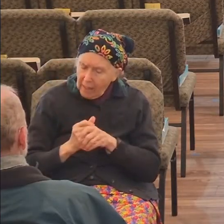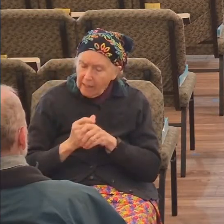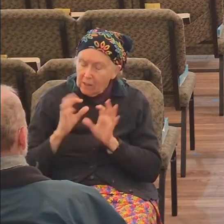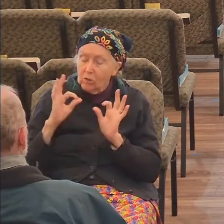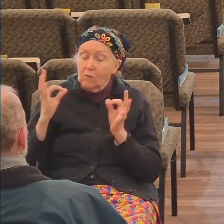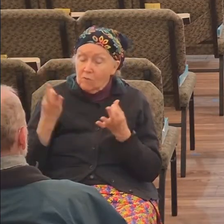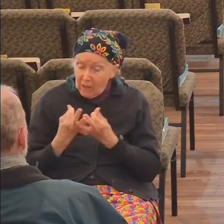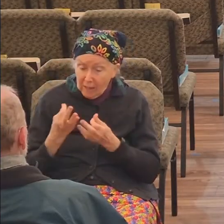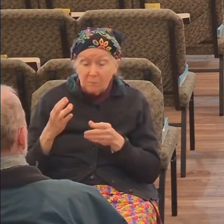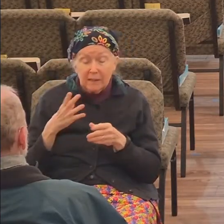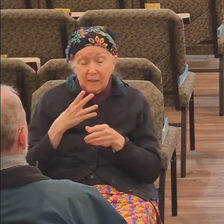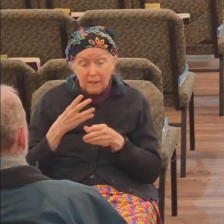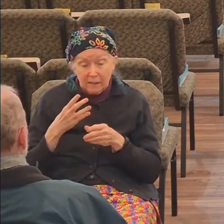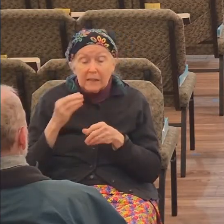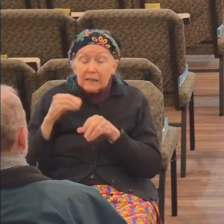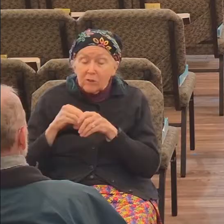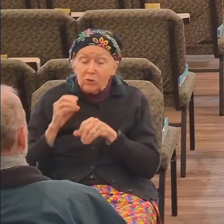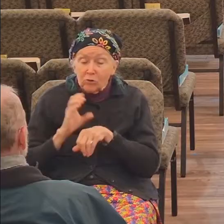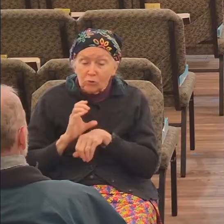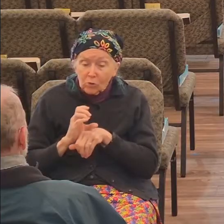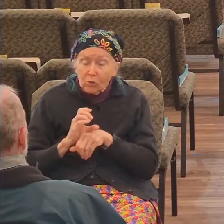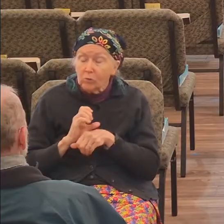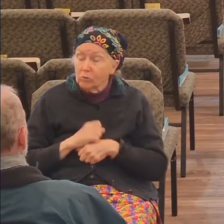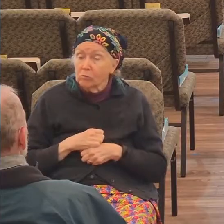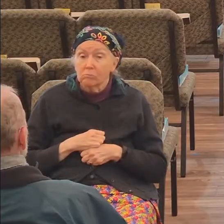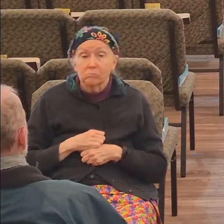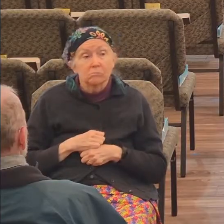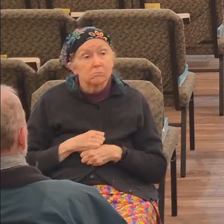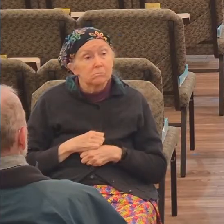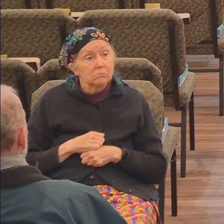Okay. It's good. Anybody else?